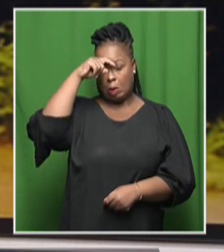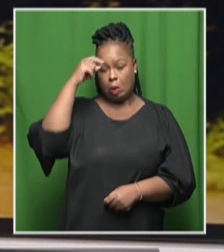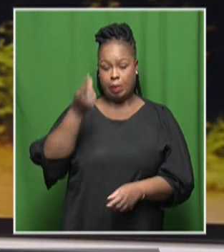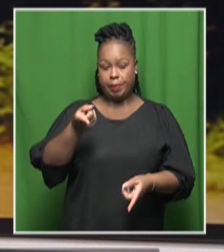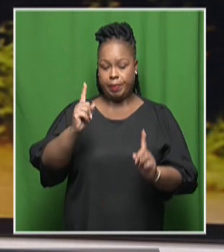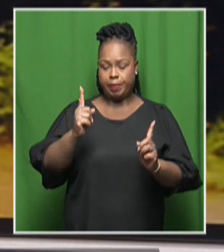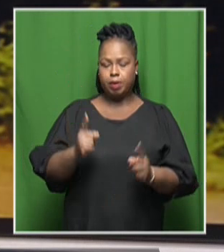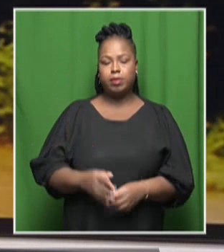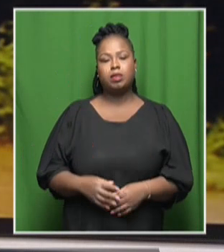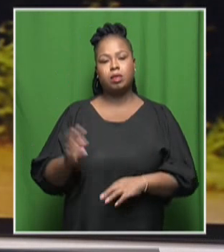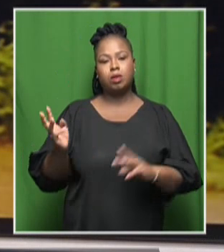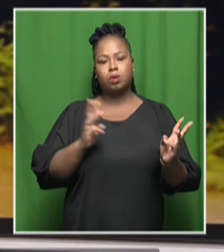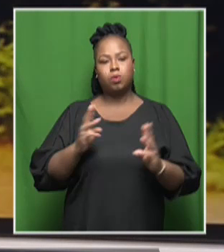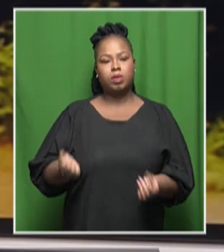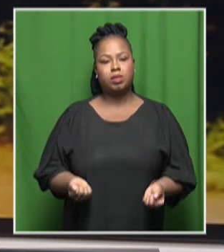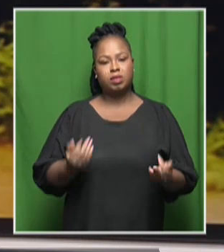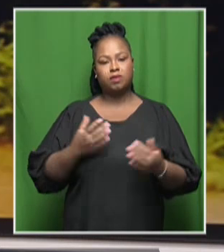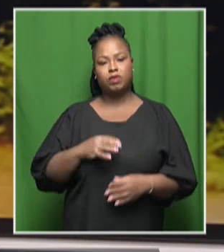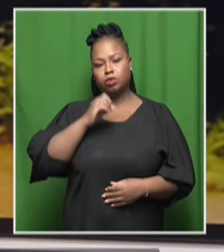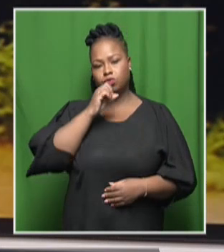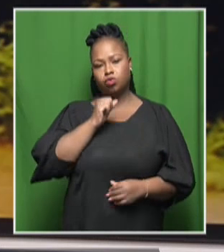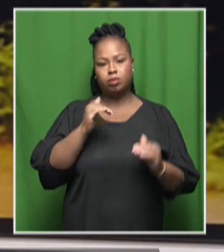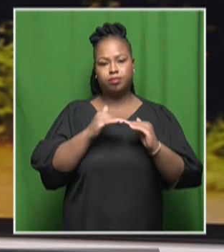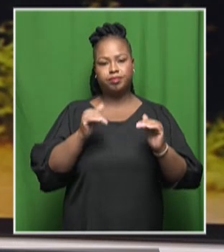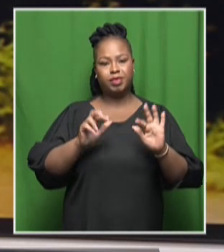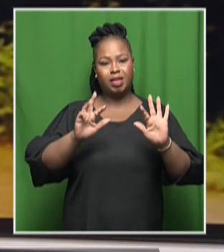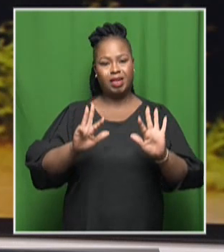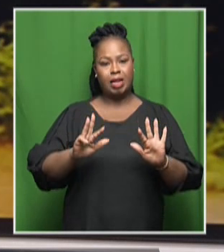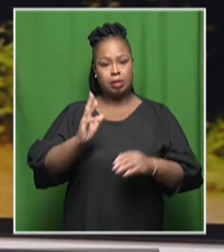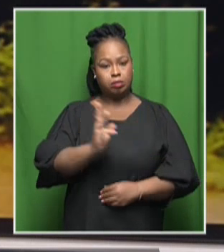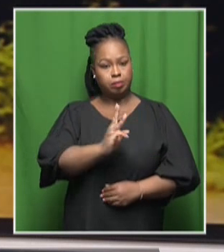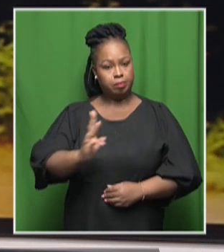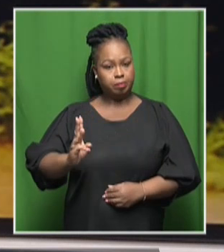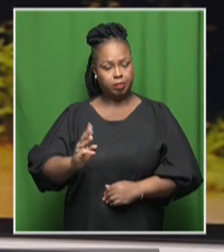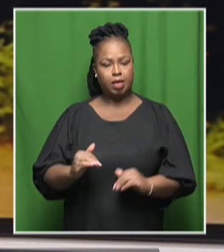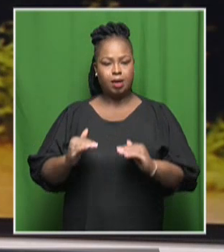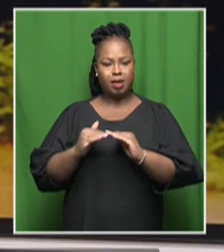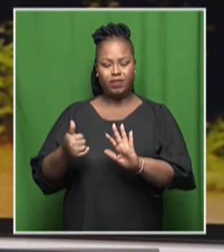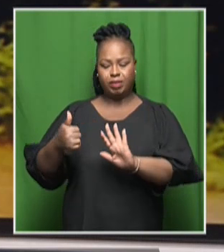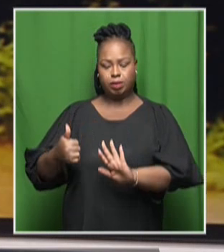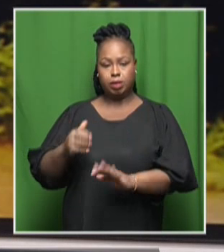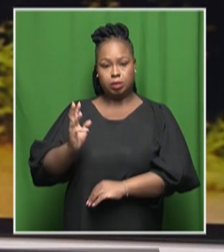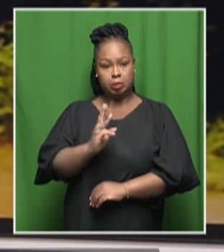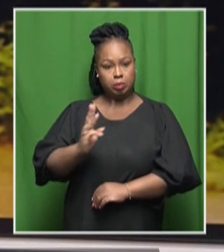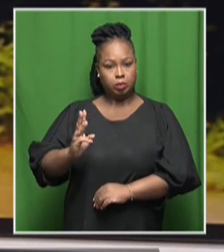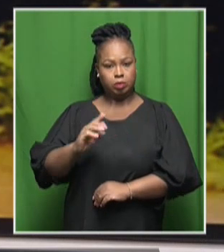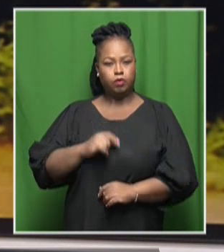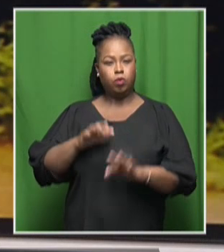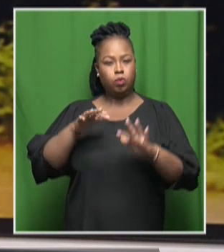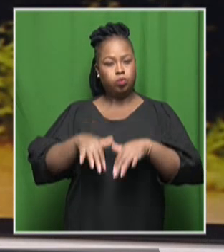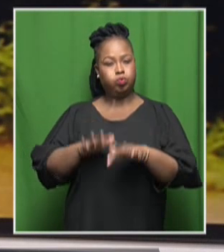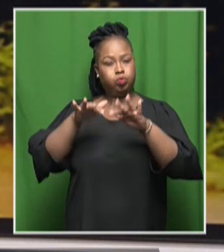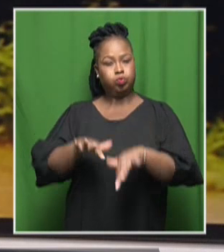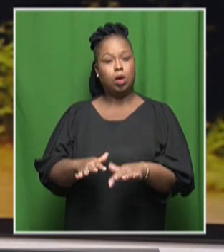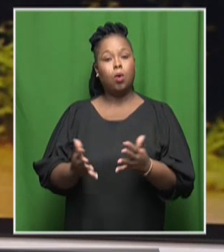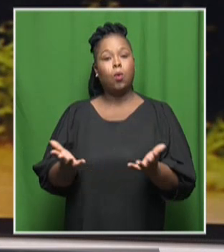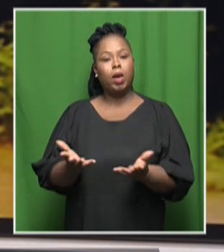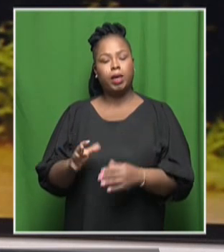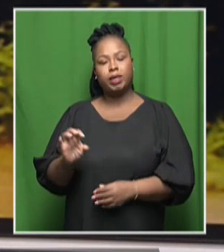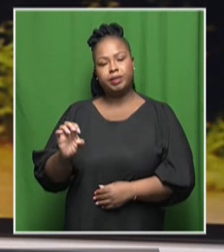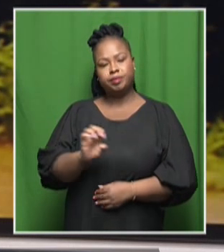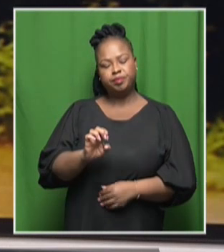country. The Weather Service has issued an orange level 9 and an orange level 6 warning for disruptive rainfall over the